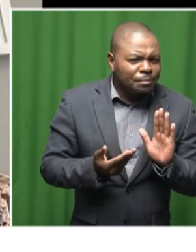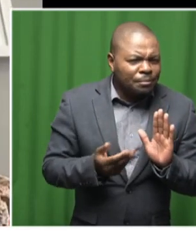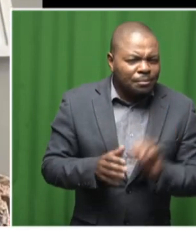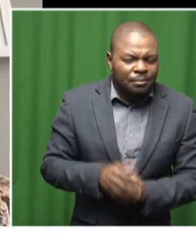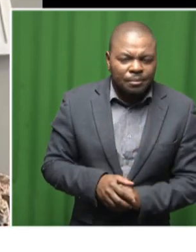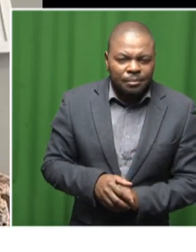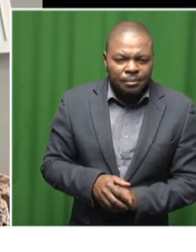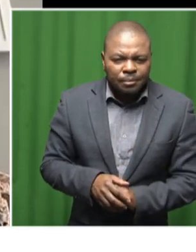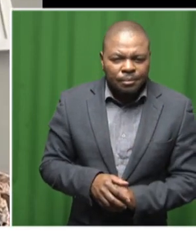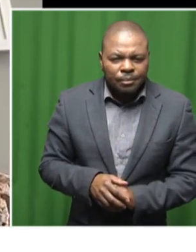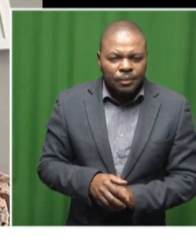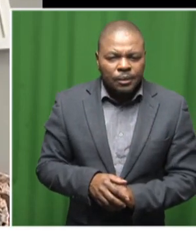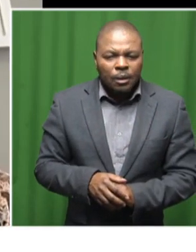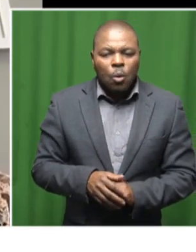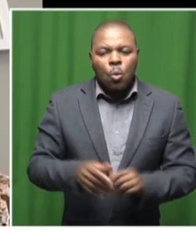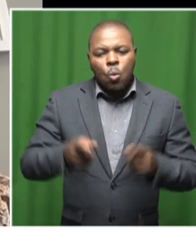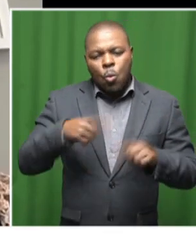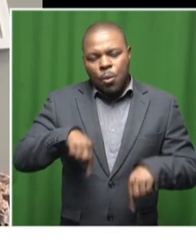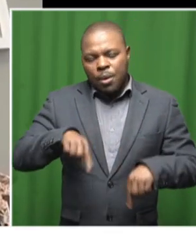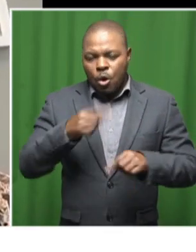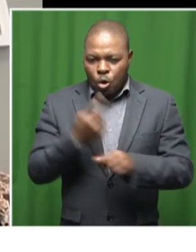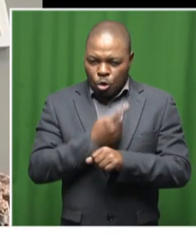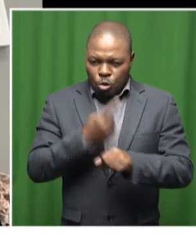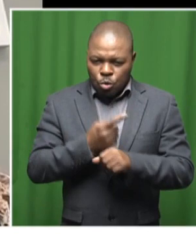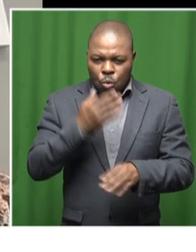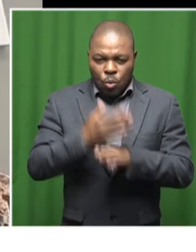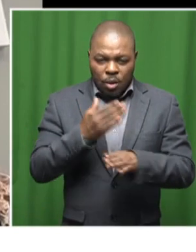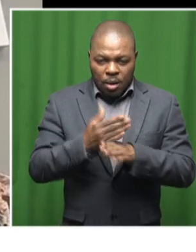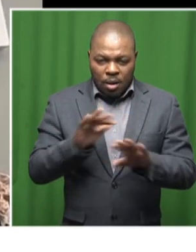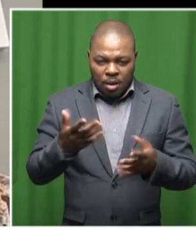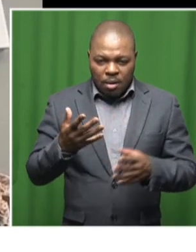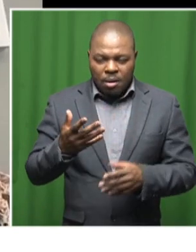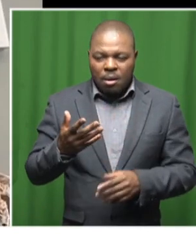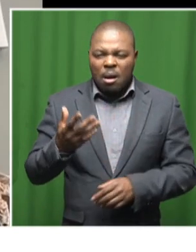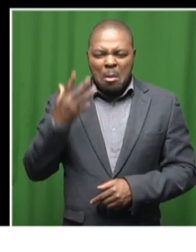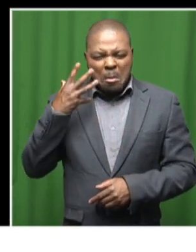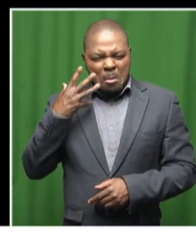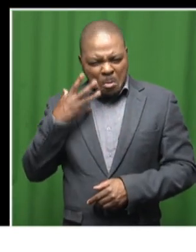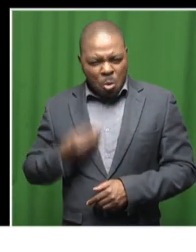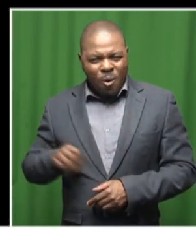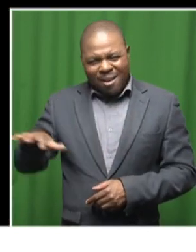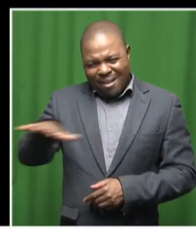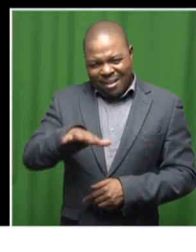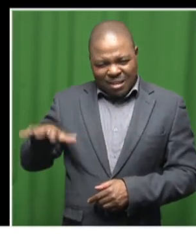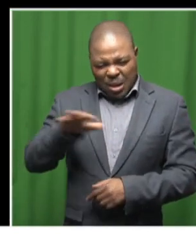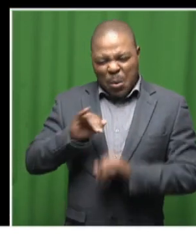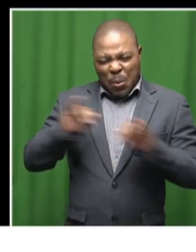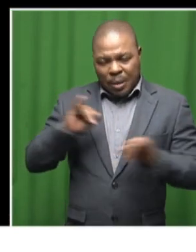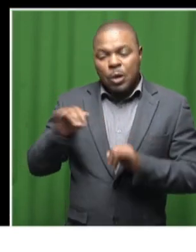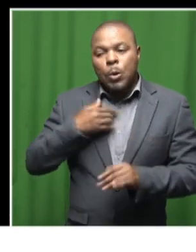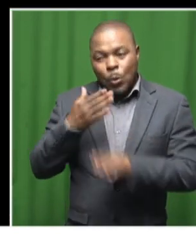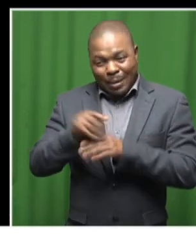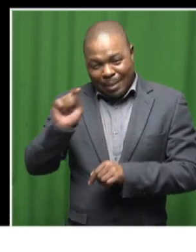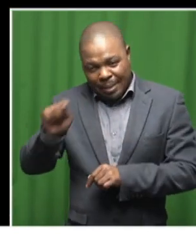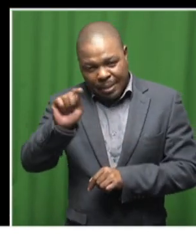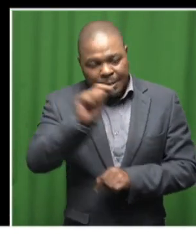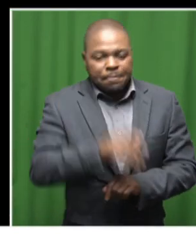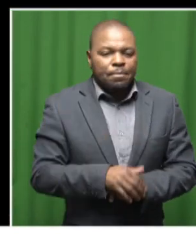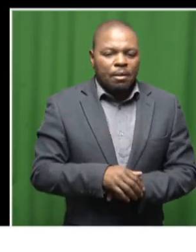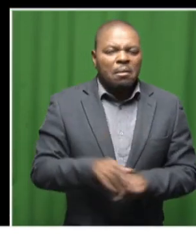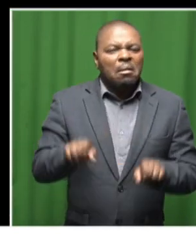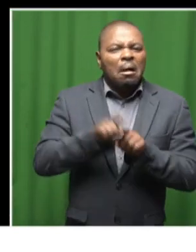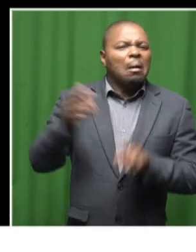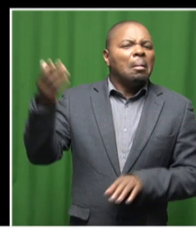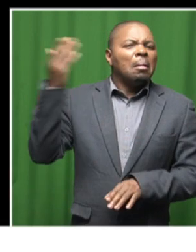You know, we just always work in absolutely poverty-stricken areas. Okay. So in the past, yes,